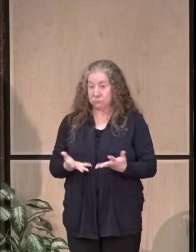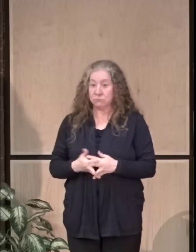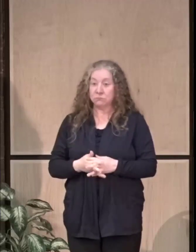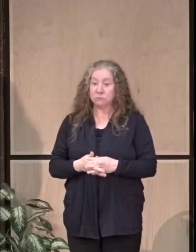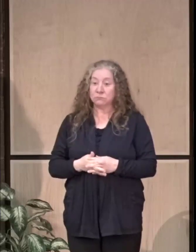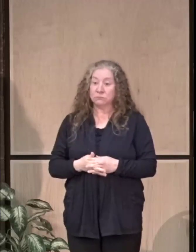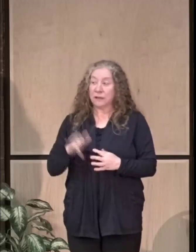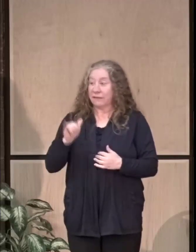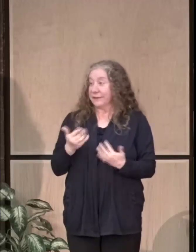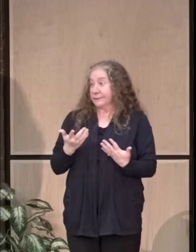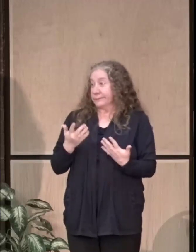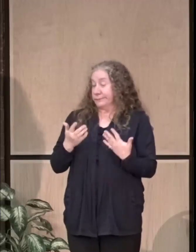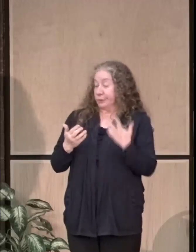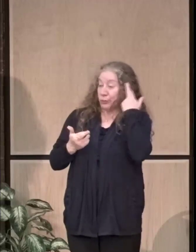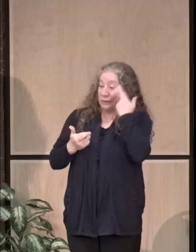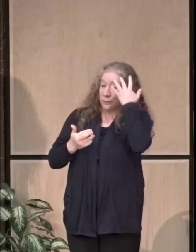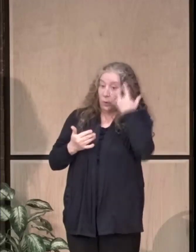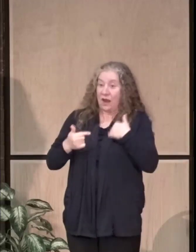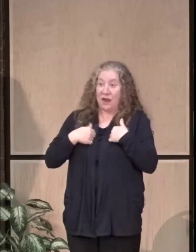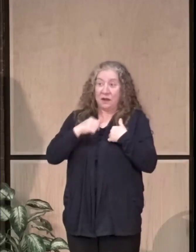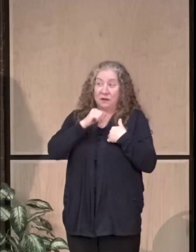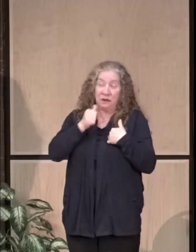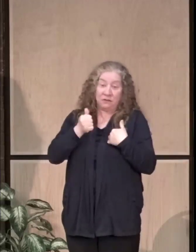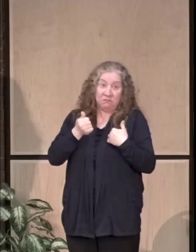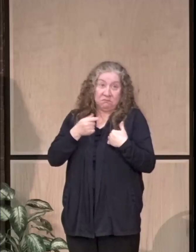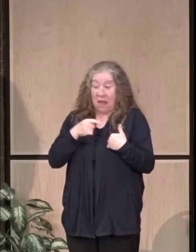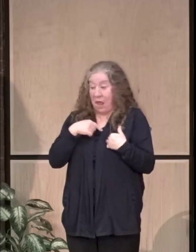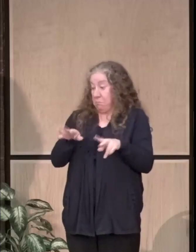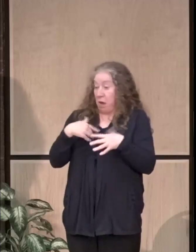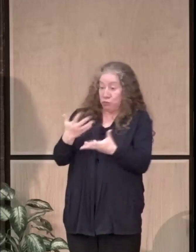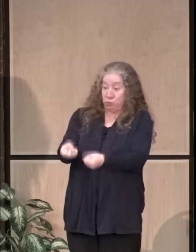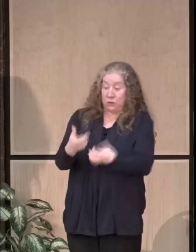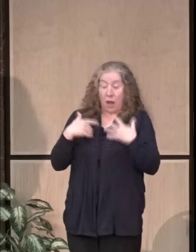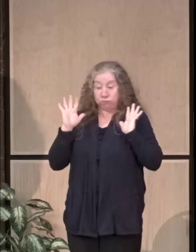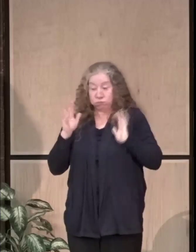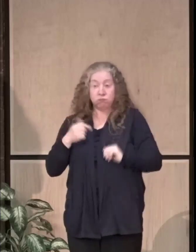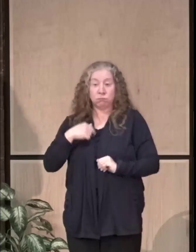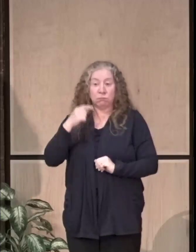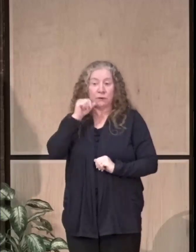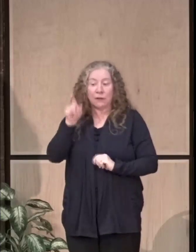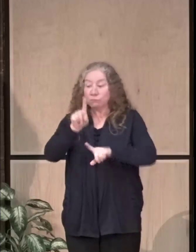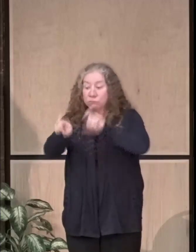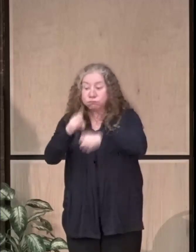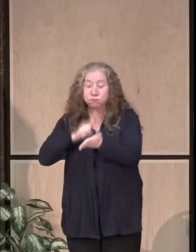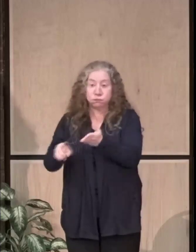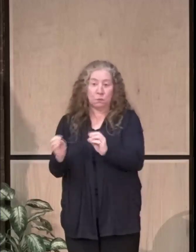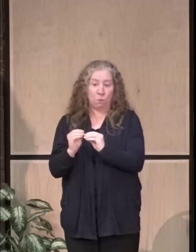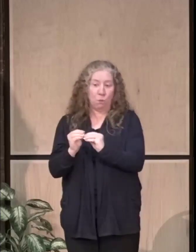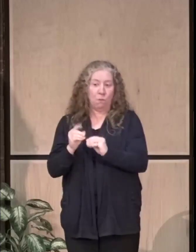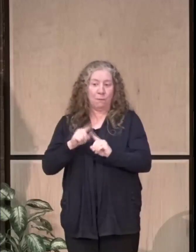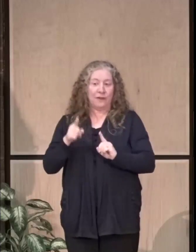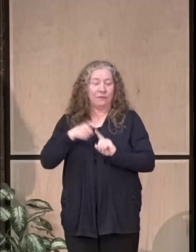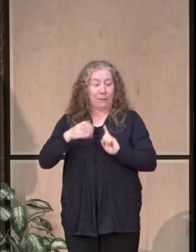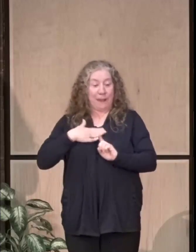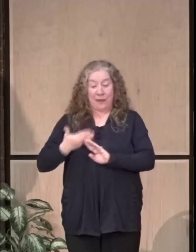maybe the reason why it didn't come to my head as being a reason to ask. But I will say that from my